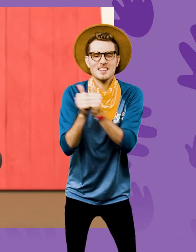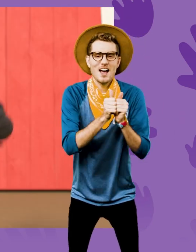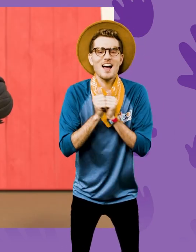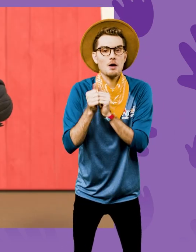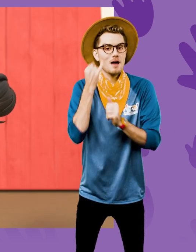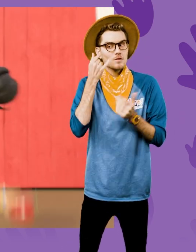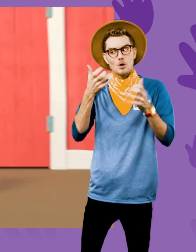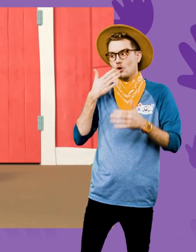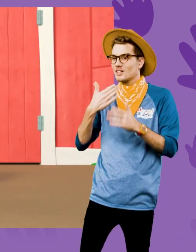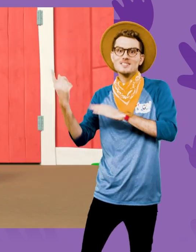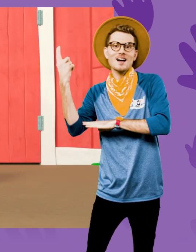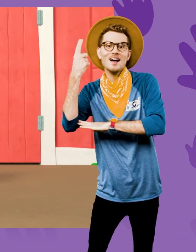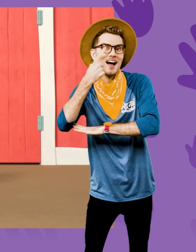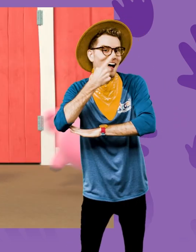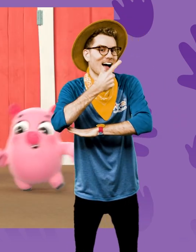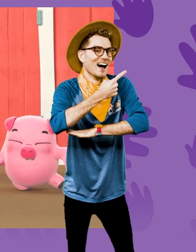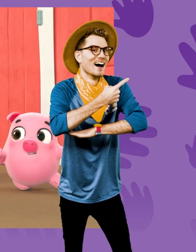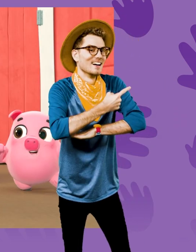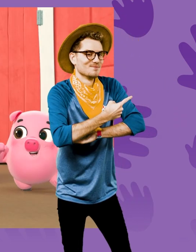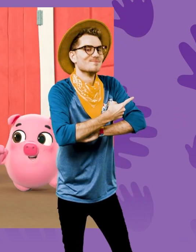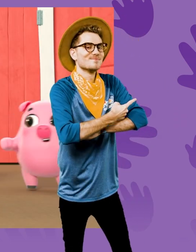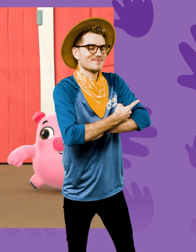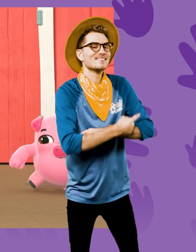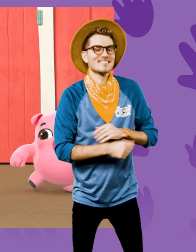you want a good day,